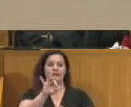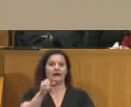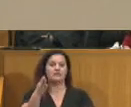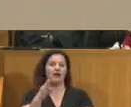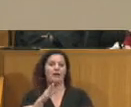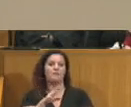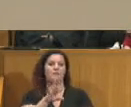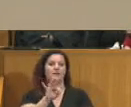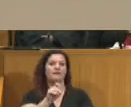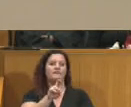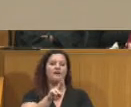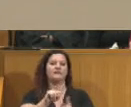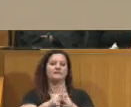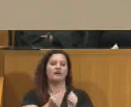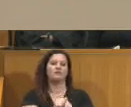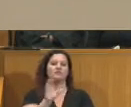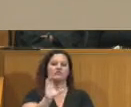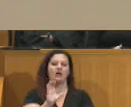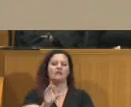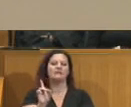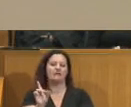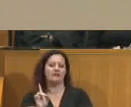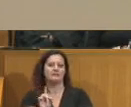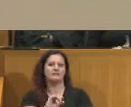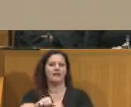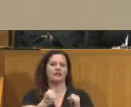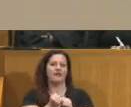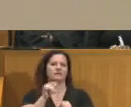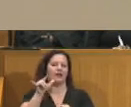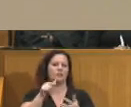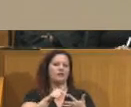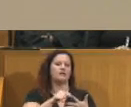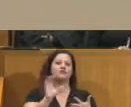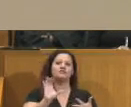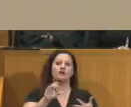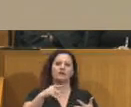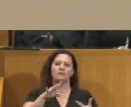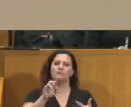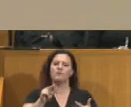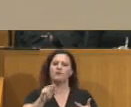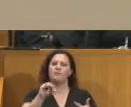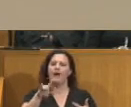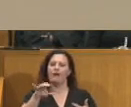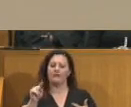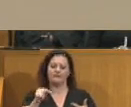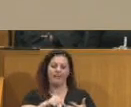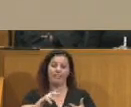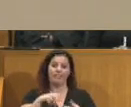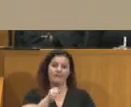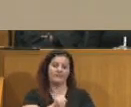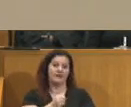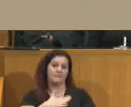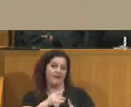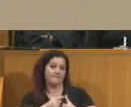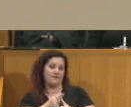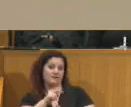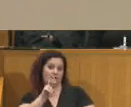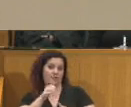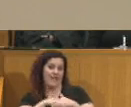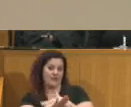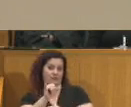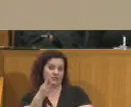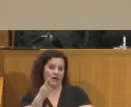the subject to muffle his voice while participating in the council's politics, causes us to muffle his